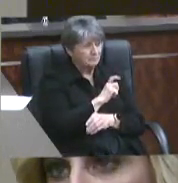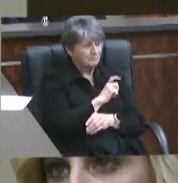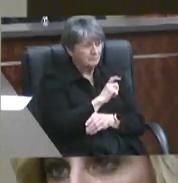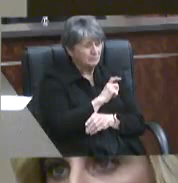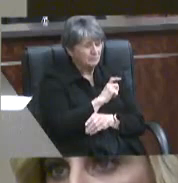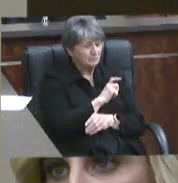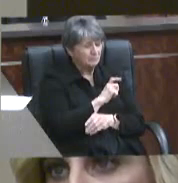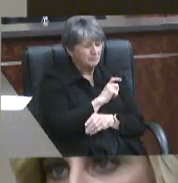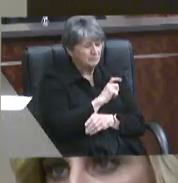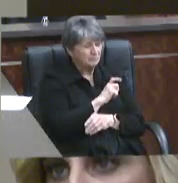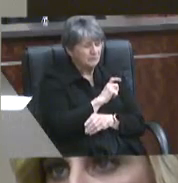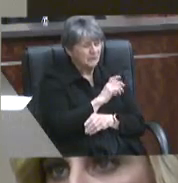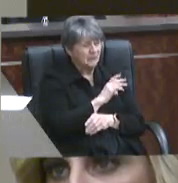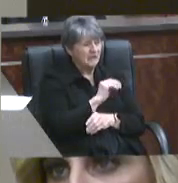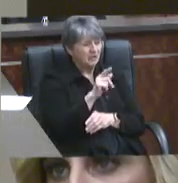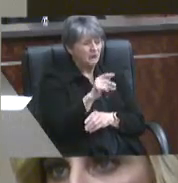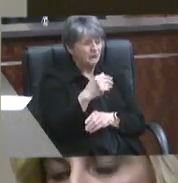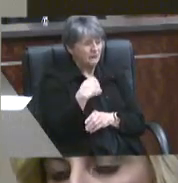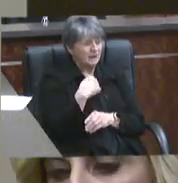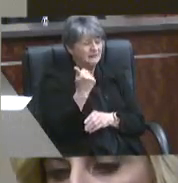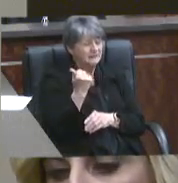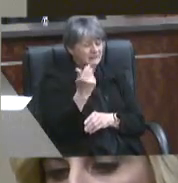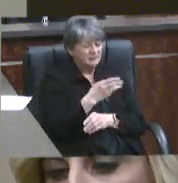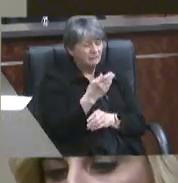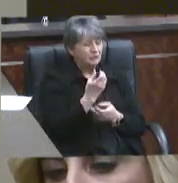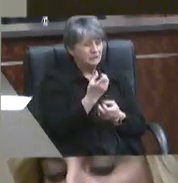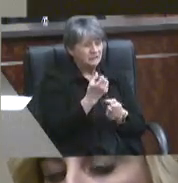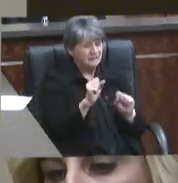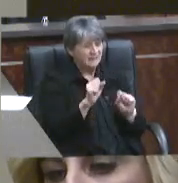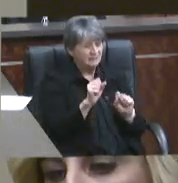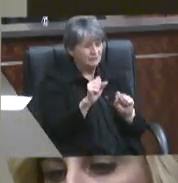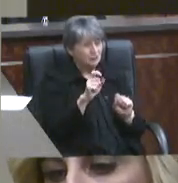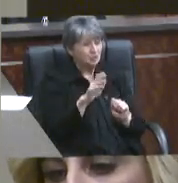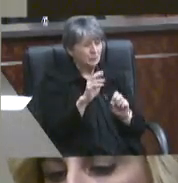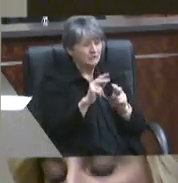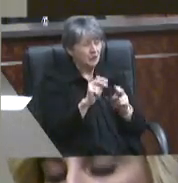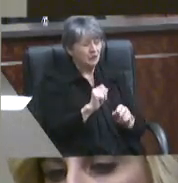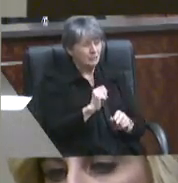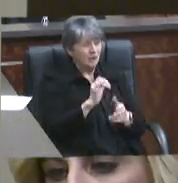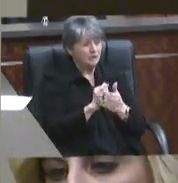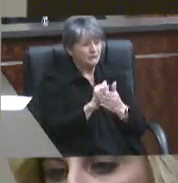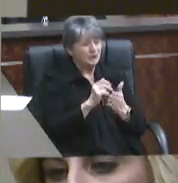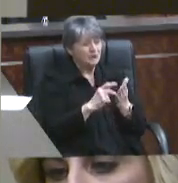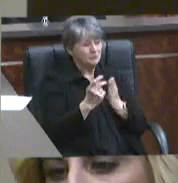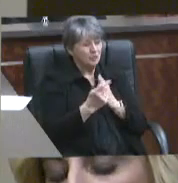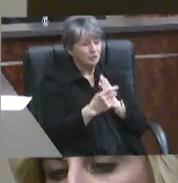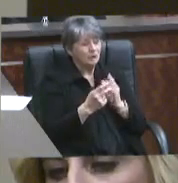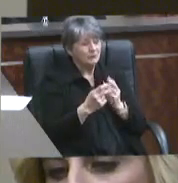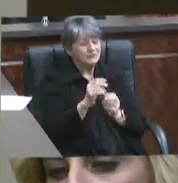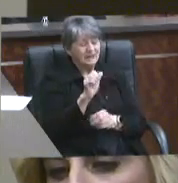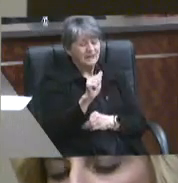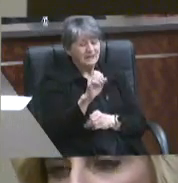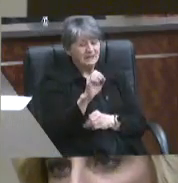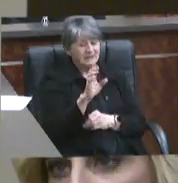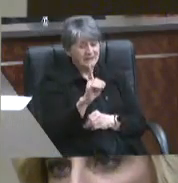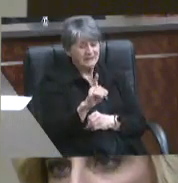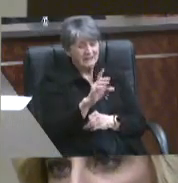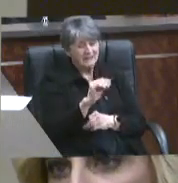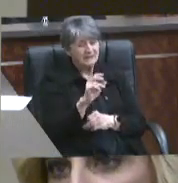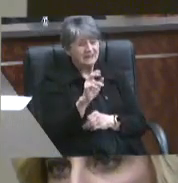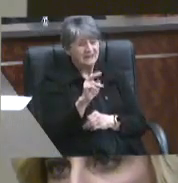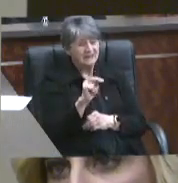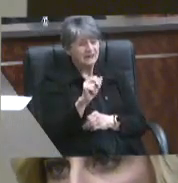and which you've had several saves. You should be very proud of those programs, both the AED program and the